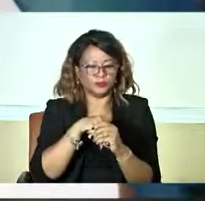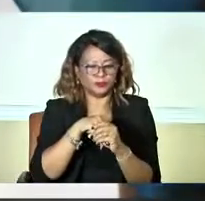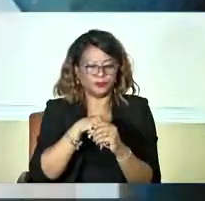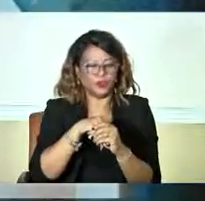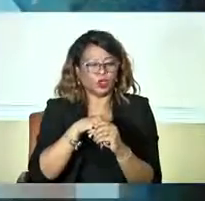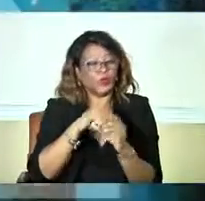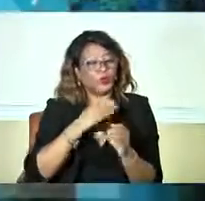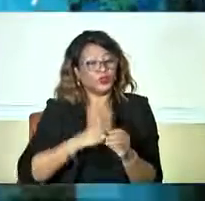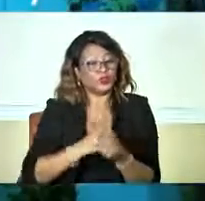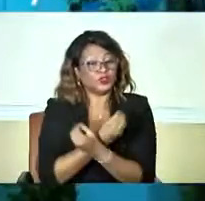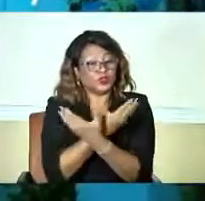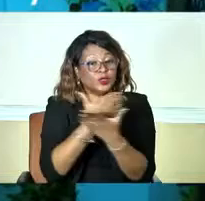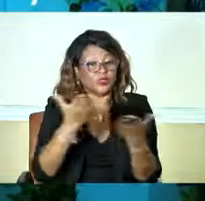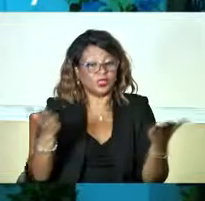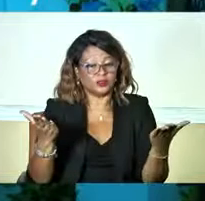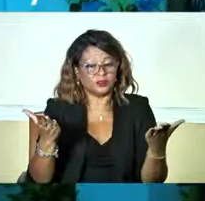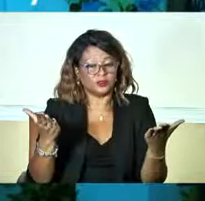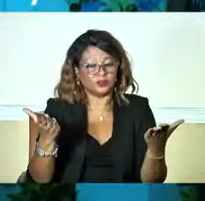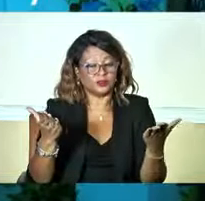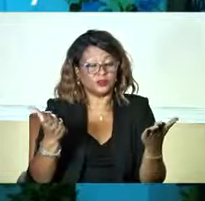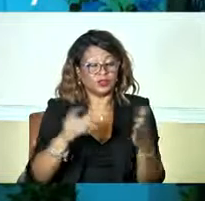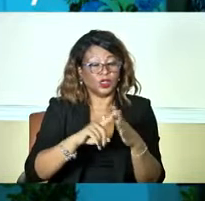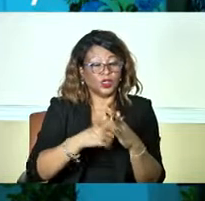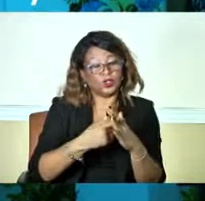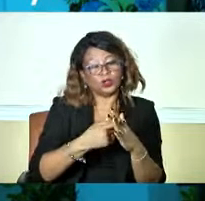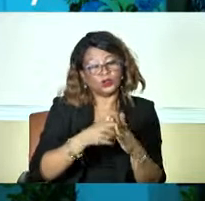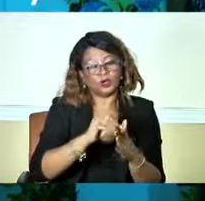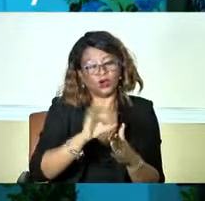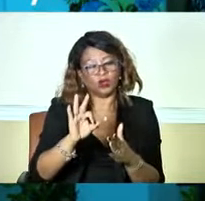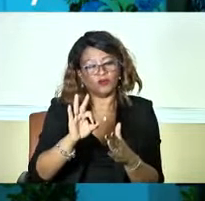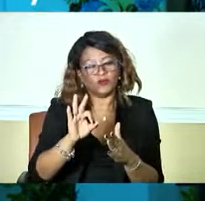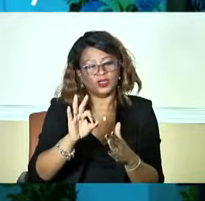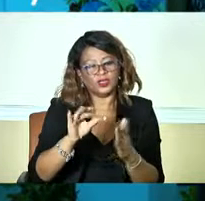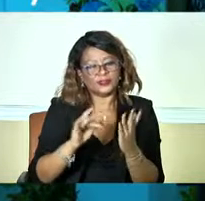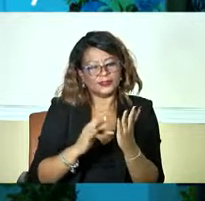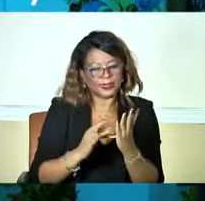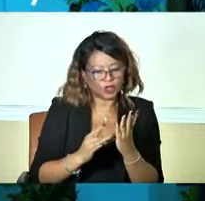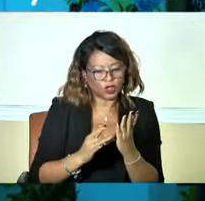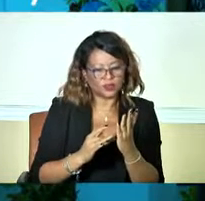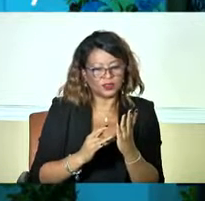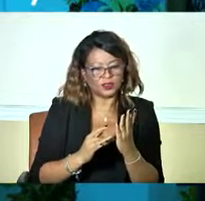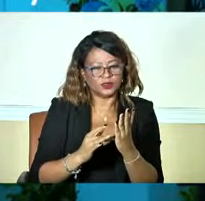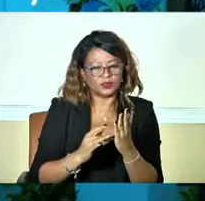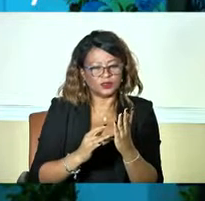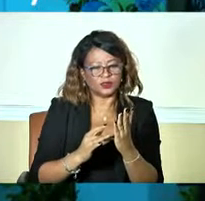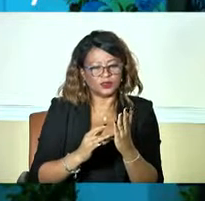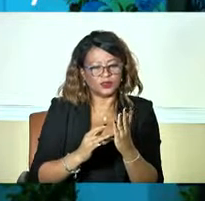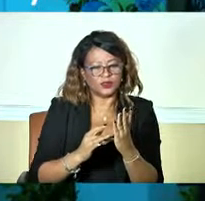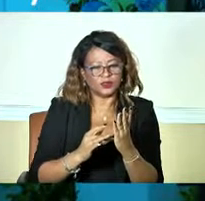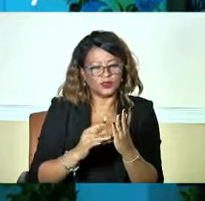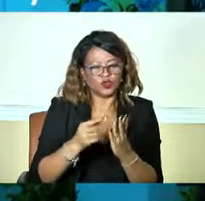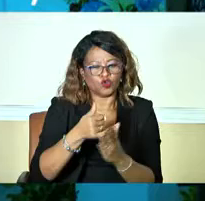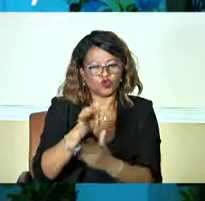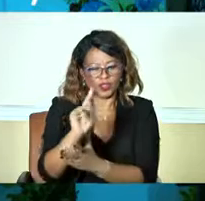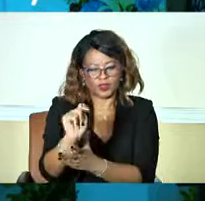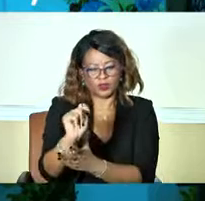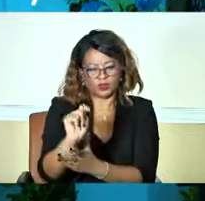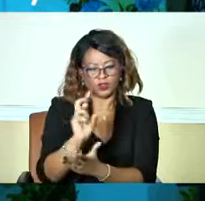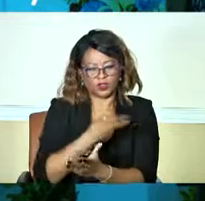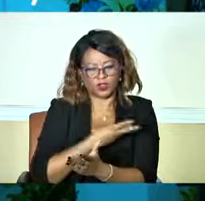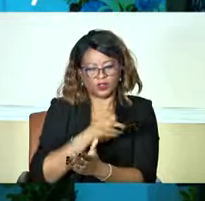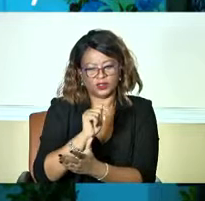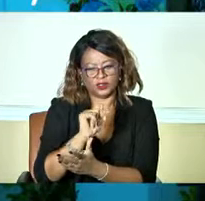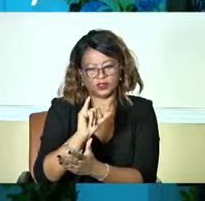We wish to announce the launch of a Technology Innovations Grant. We call